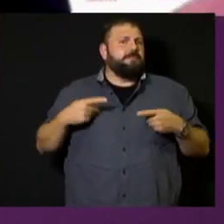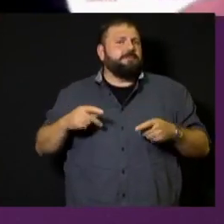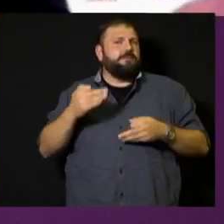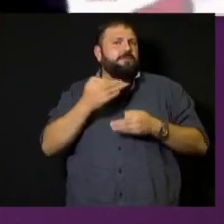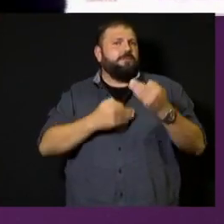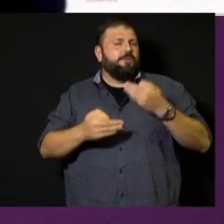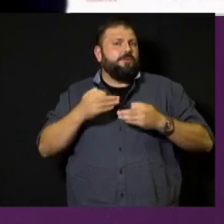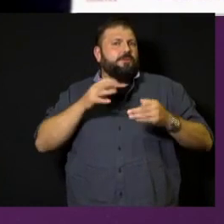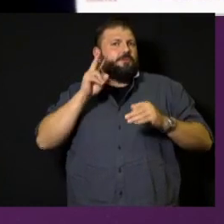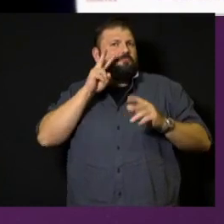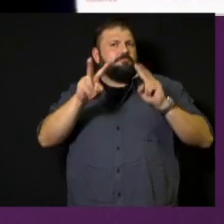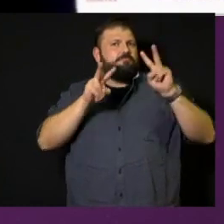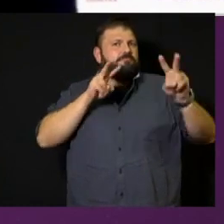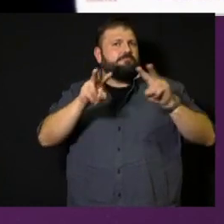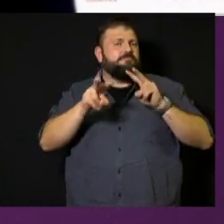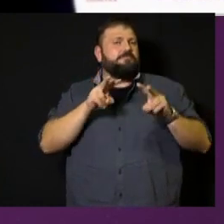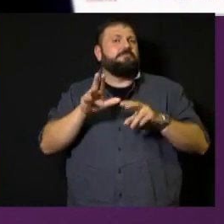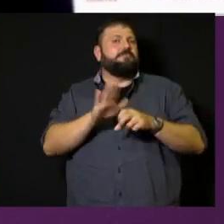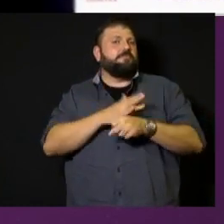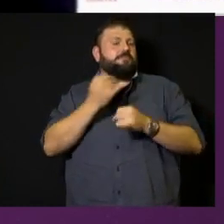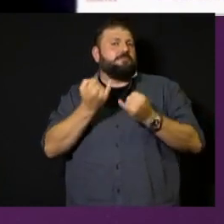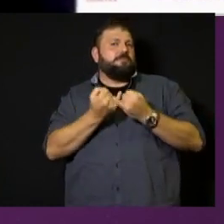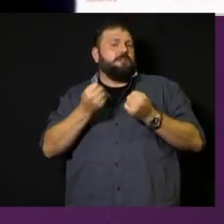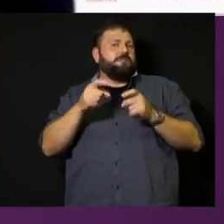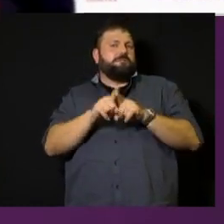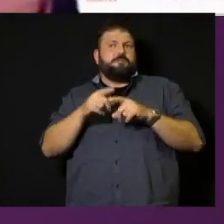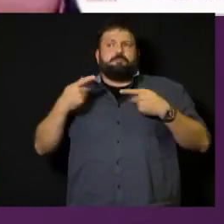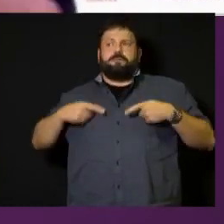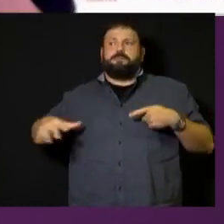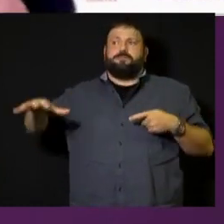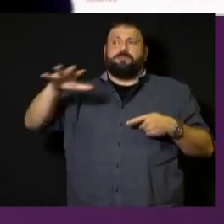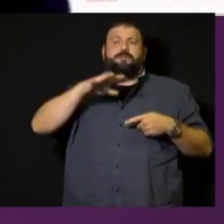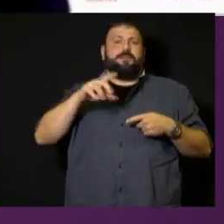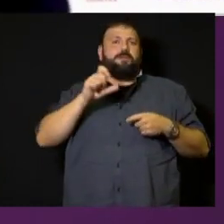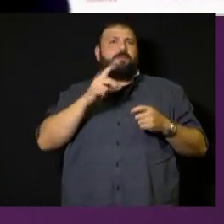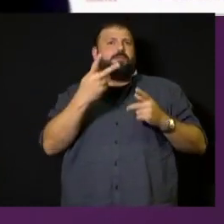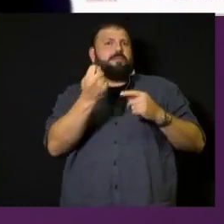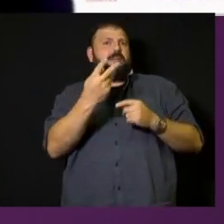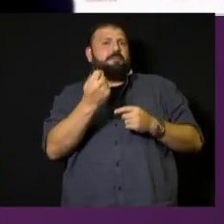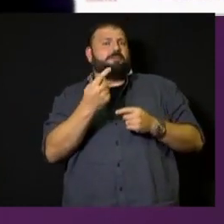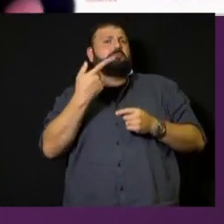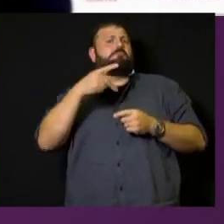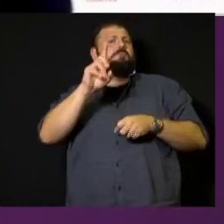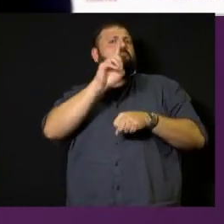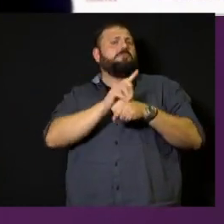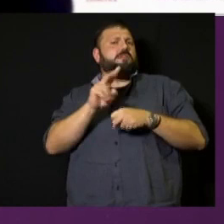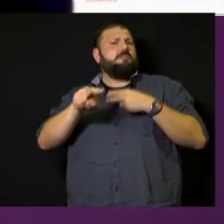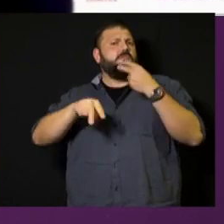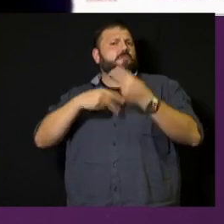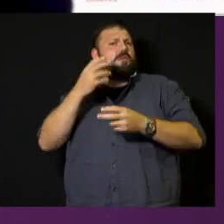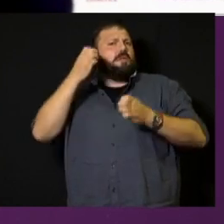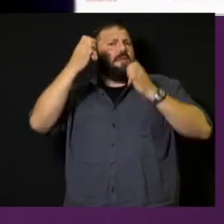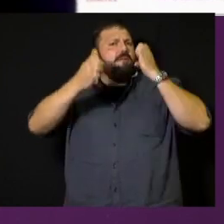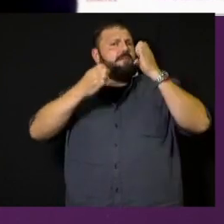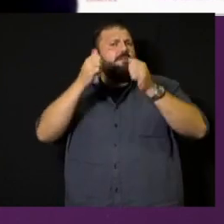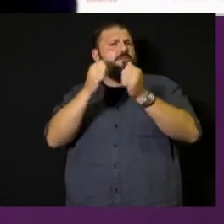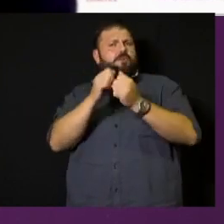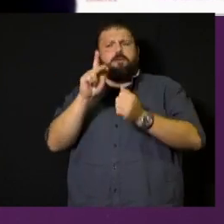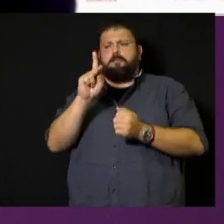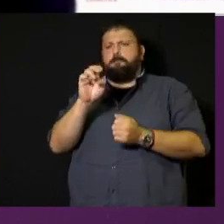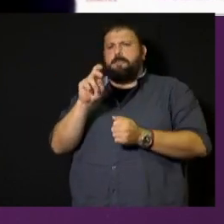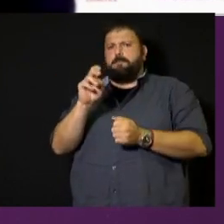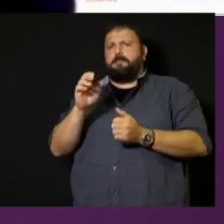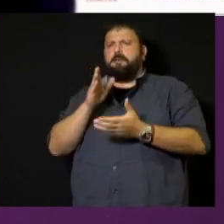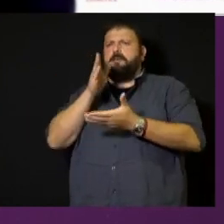how to explain. It's like going to stadium to watch a match. It's not the same. I remember there was Pepe at that